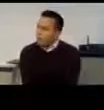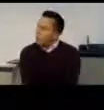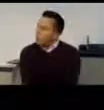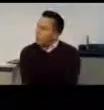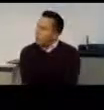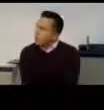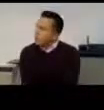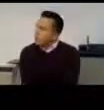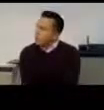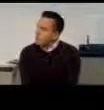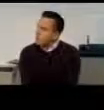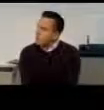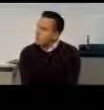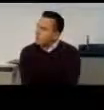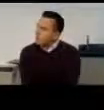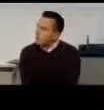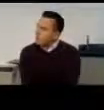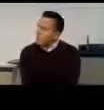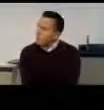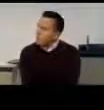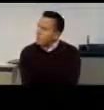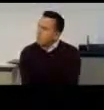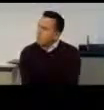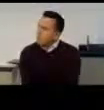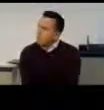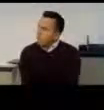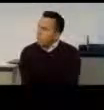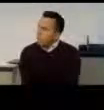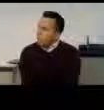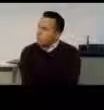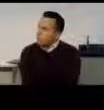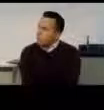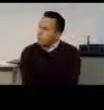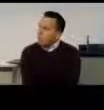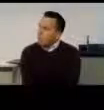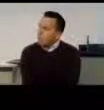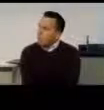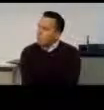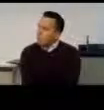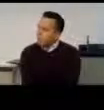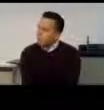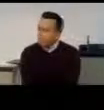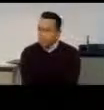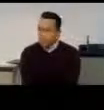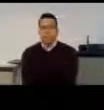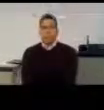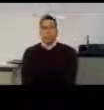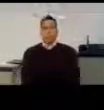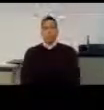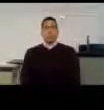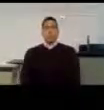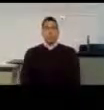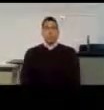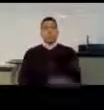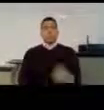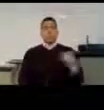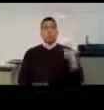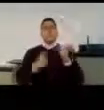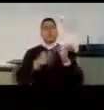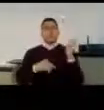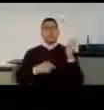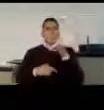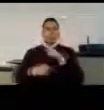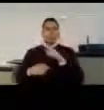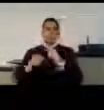Okay, great. So, and if you want to specify who the question is for, you can also do that. This first question